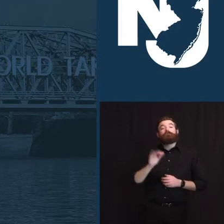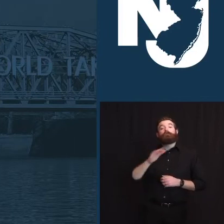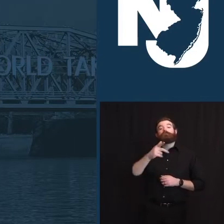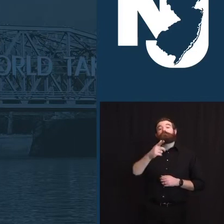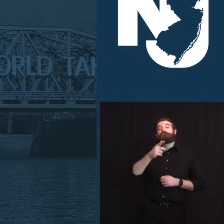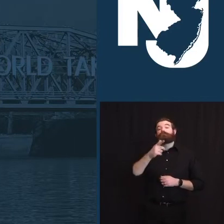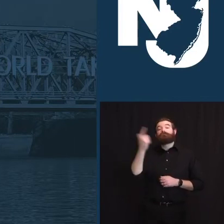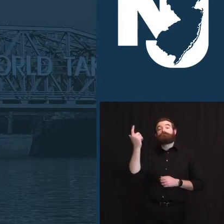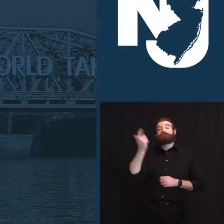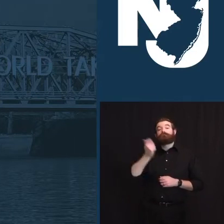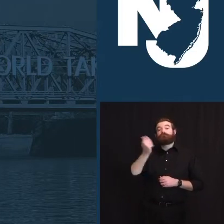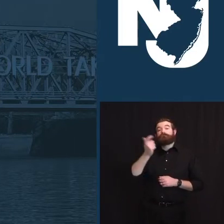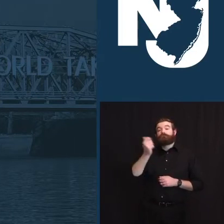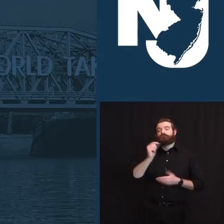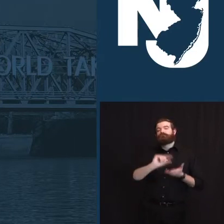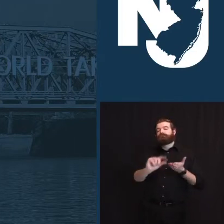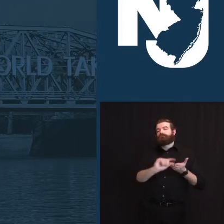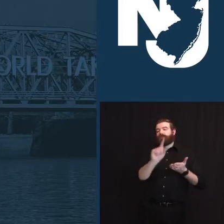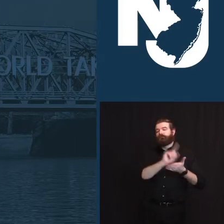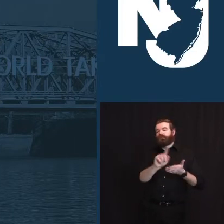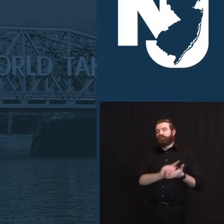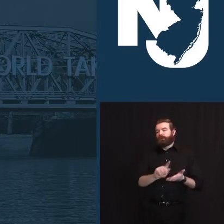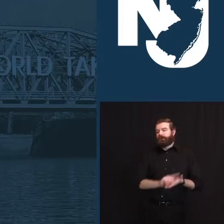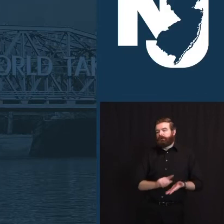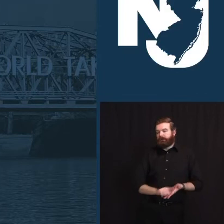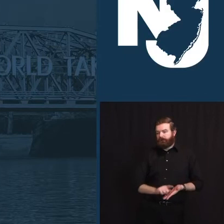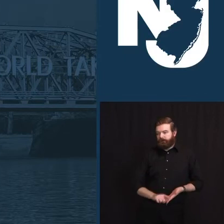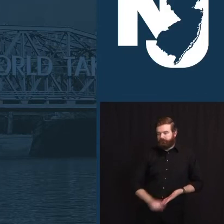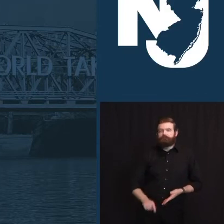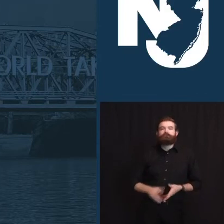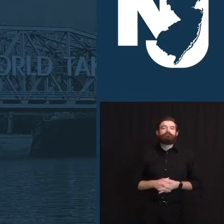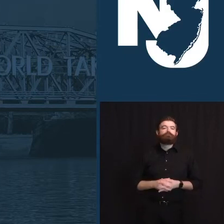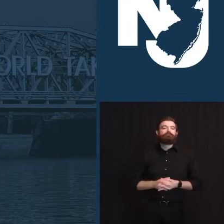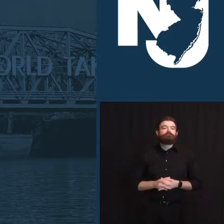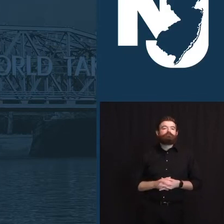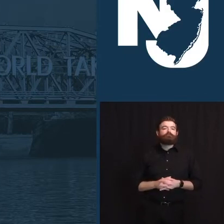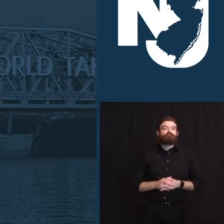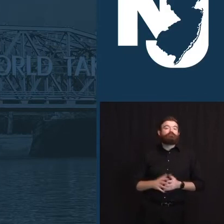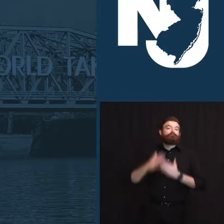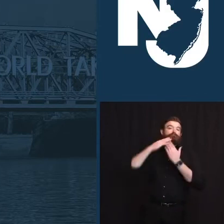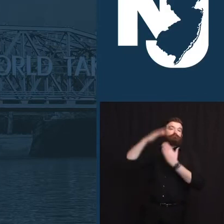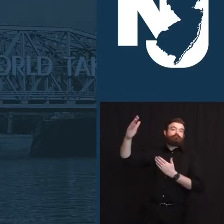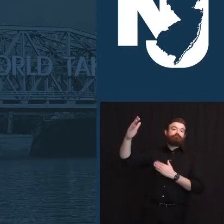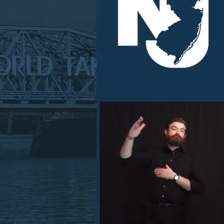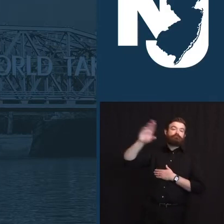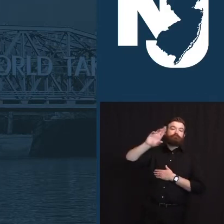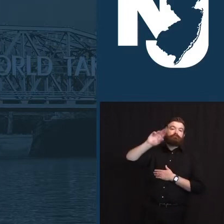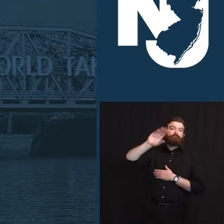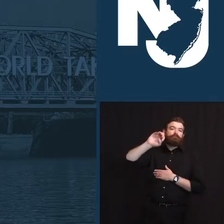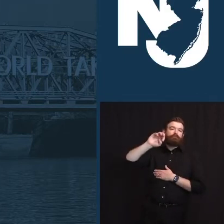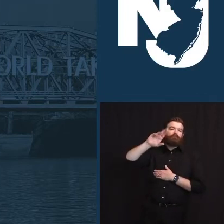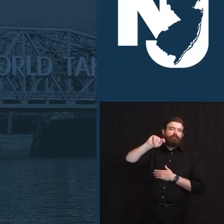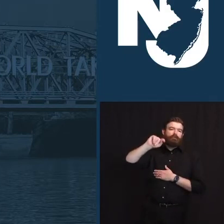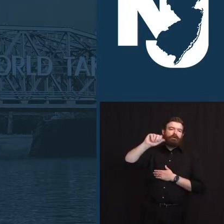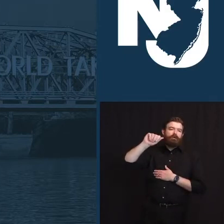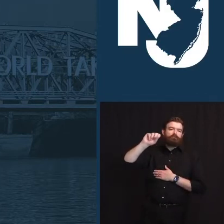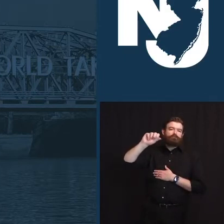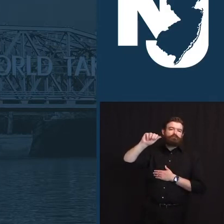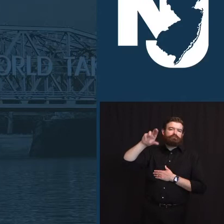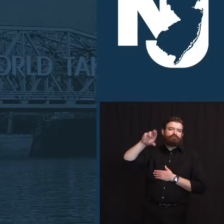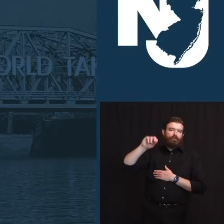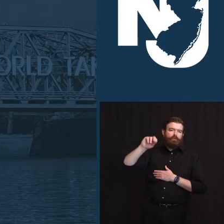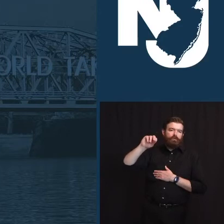Labor, who continue to meet every challenge, we thank you. I know you're going to keep up the good work, the hard work, and the essential work, just as we all are going